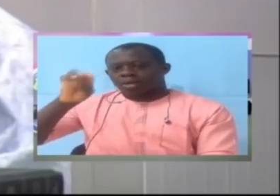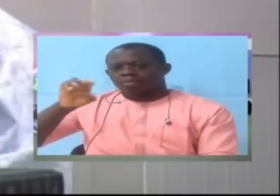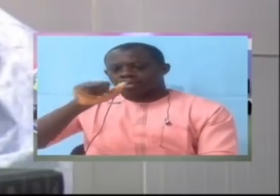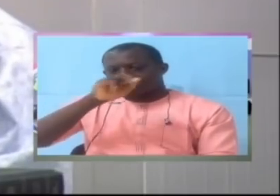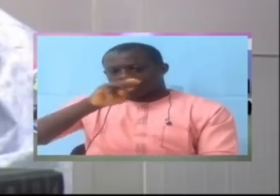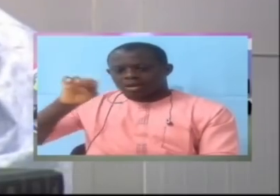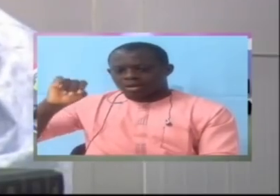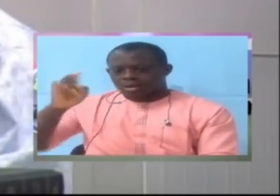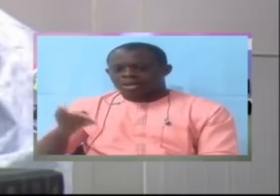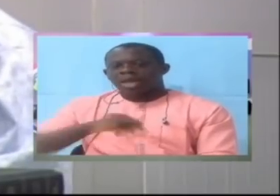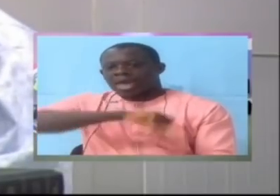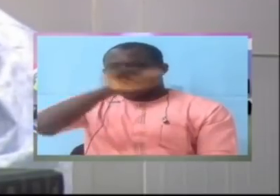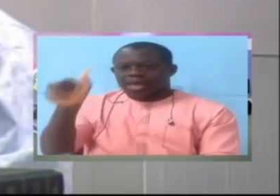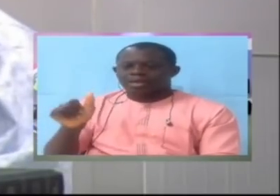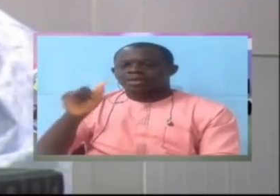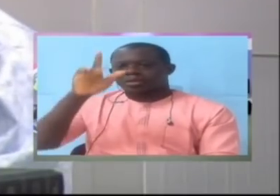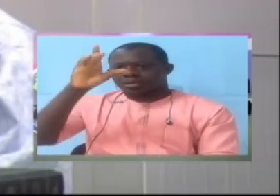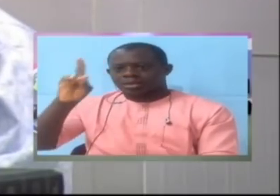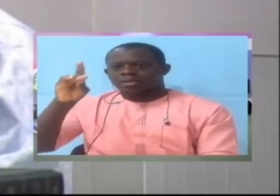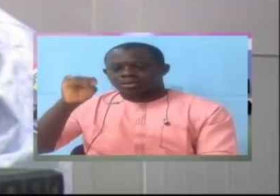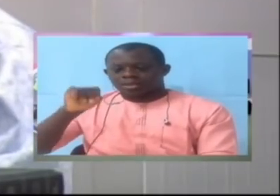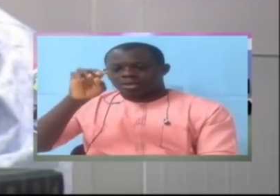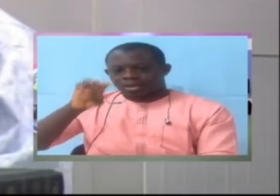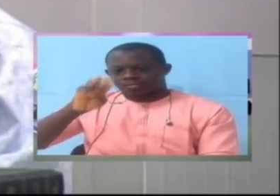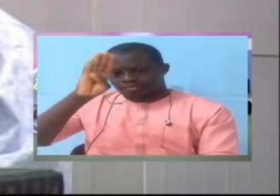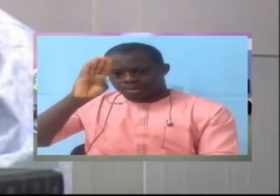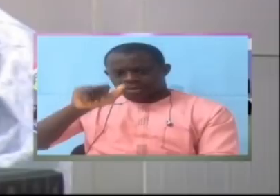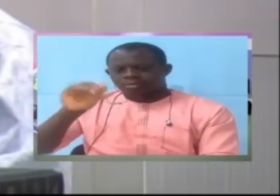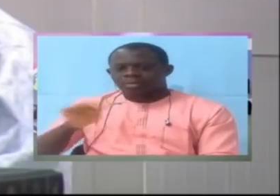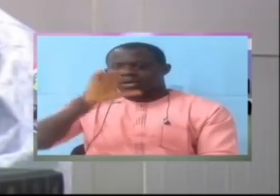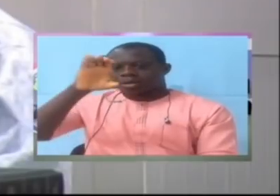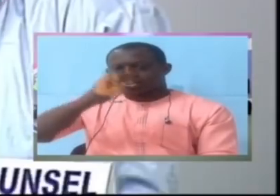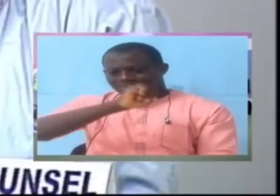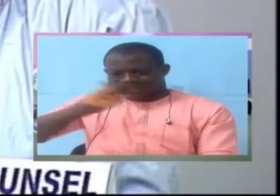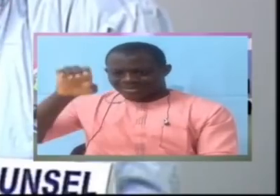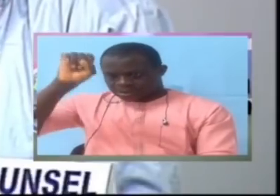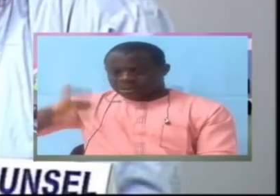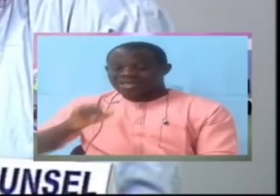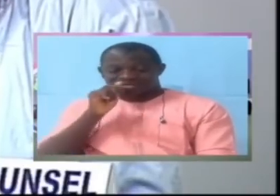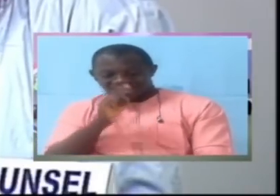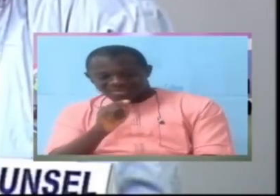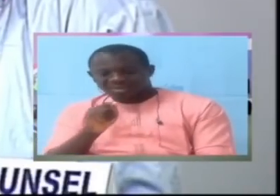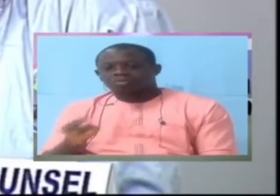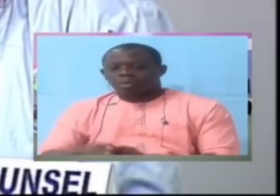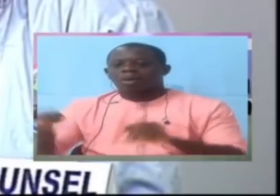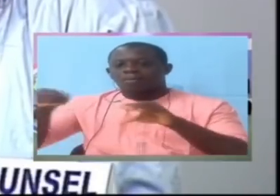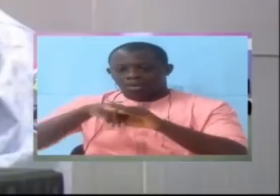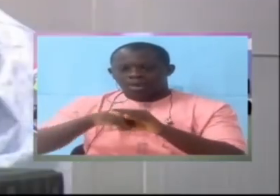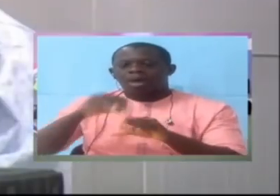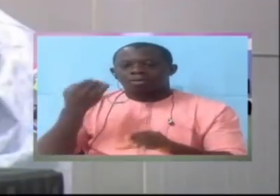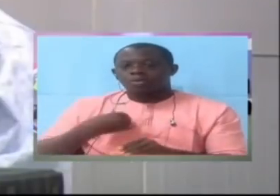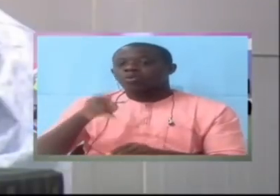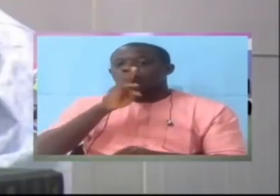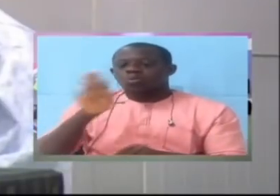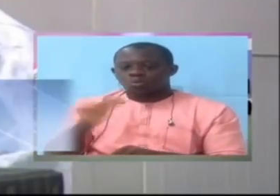Rora Sokom. Demba Sise was one of those people who came to arrest me at home. Omar Ba said he has been arrested and bailed on more than